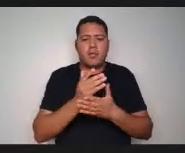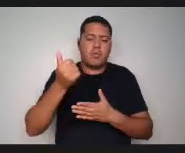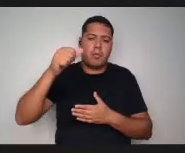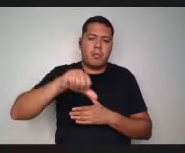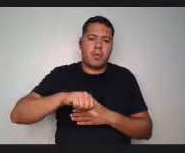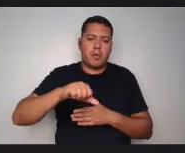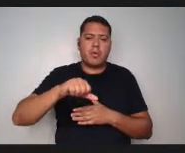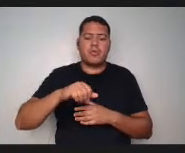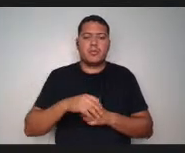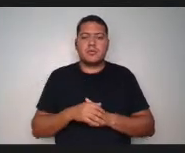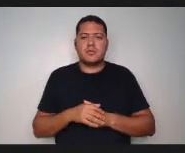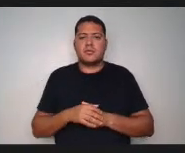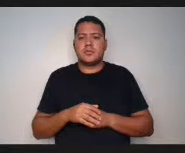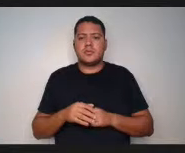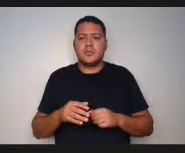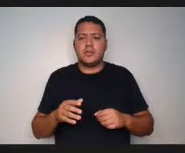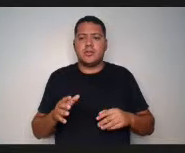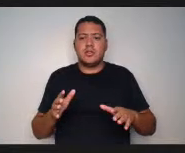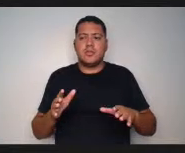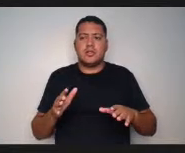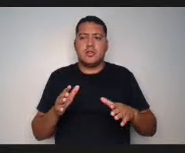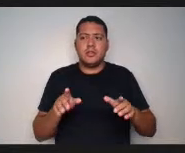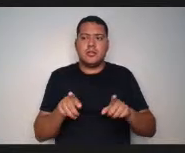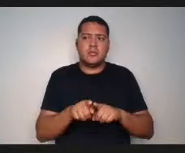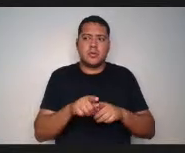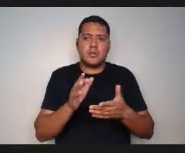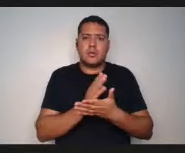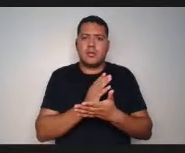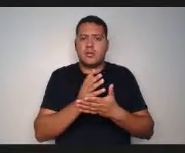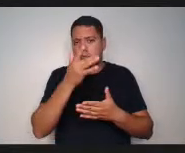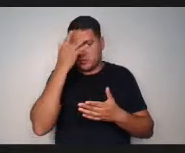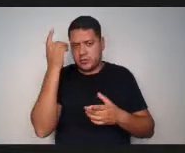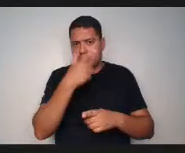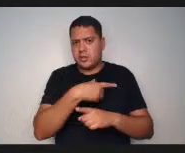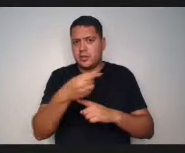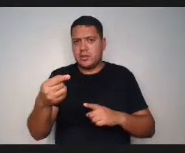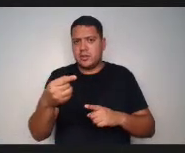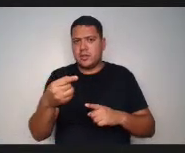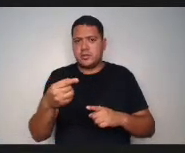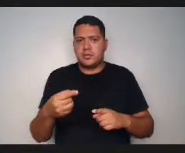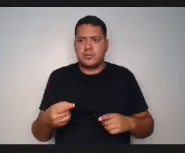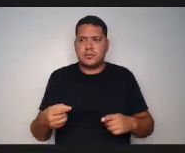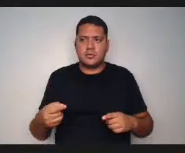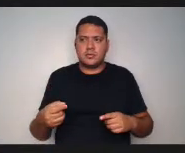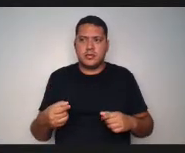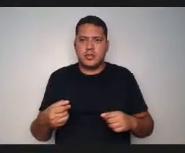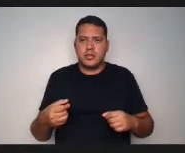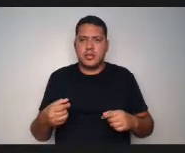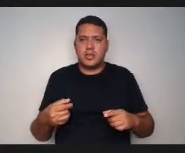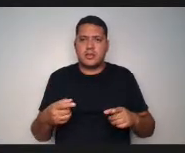many sectors, which increases workloads and job demands and so forth.